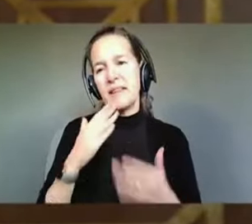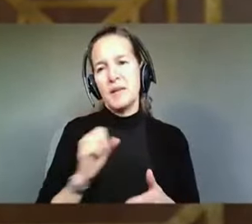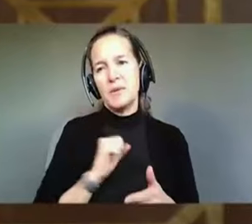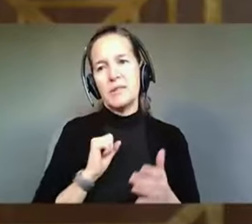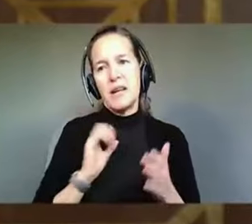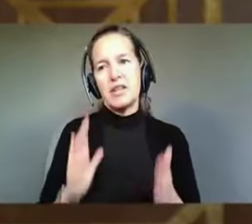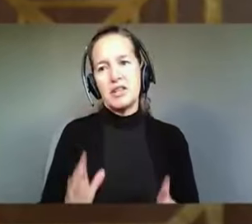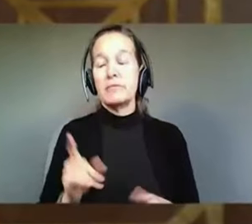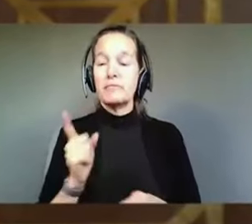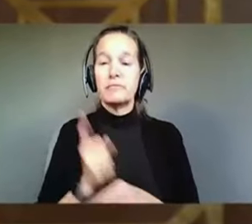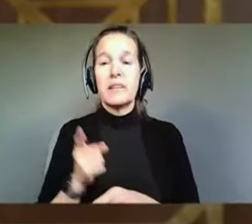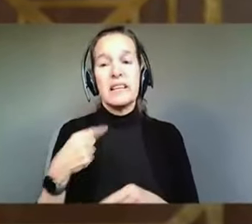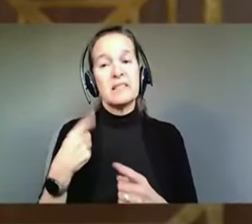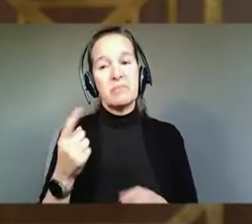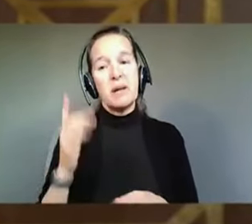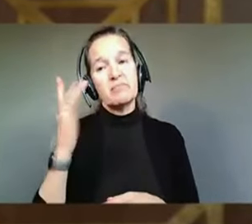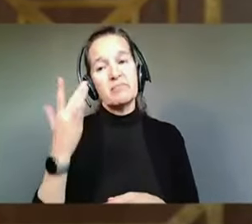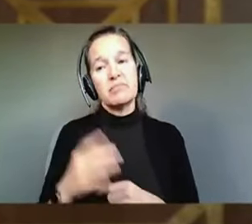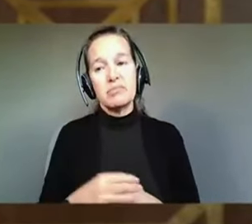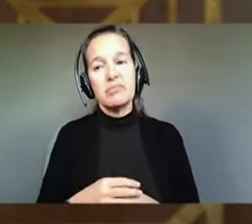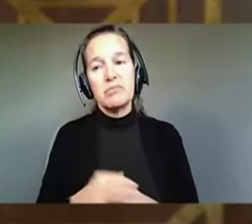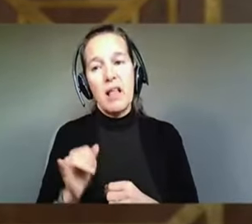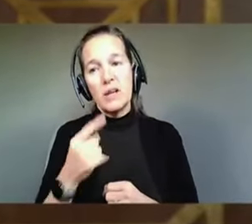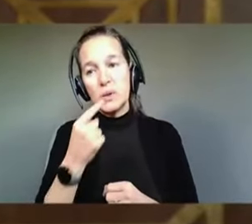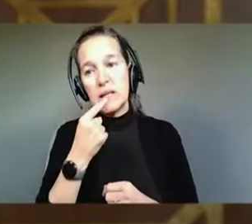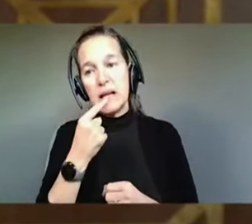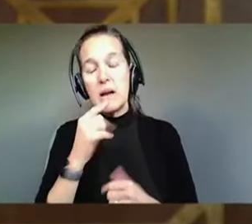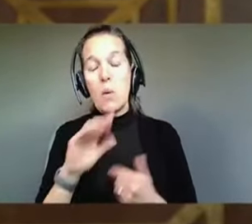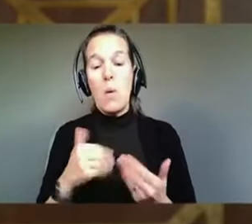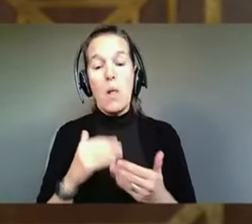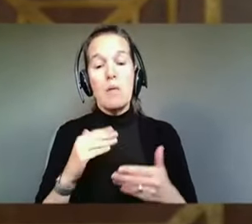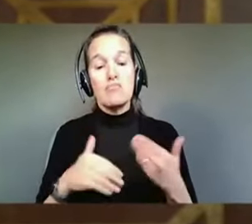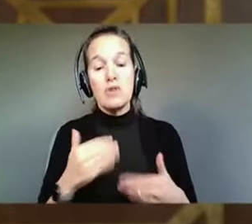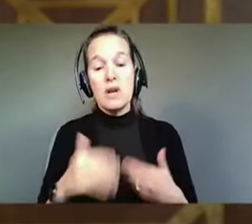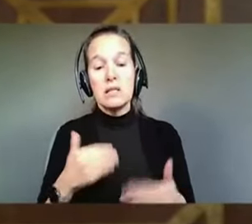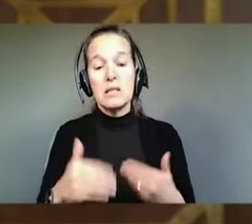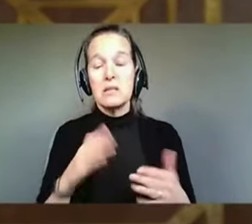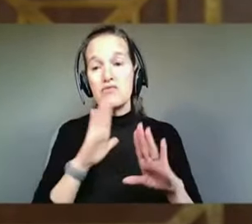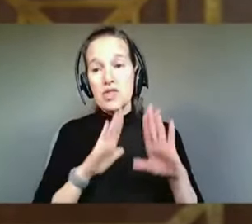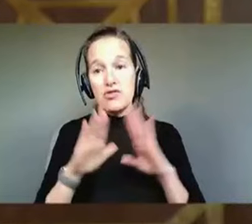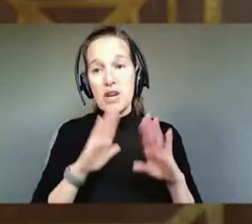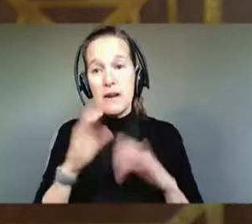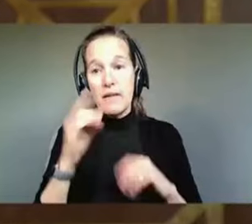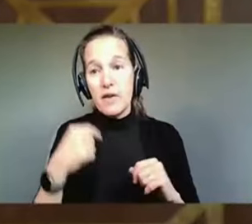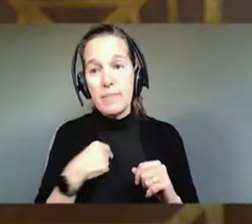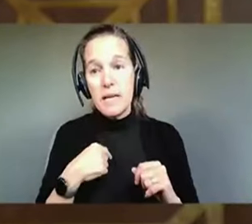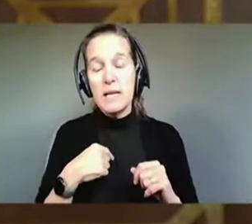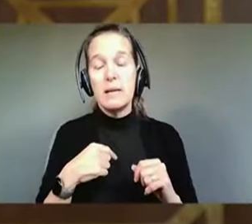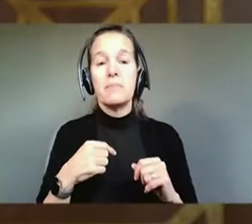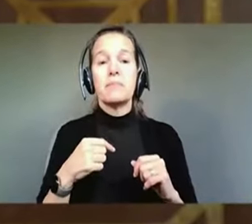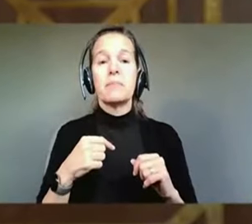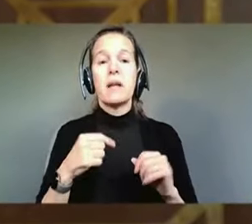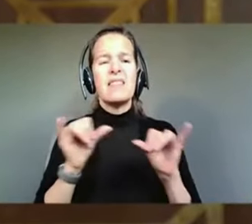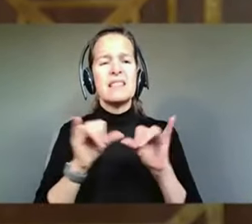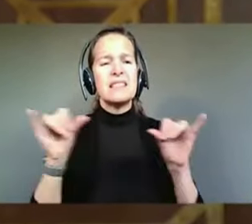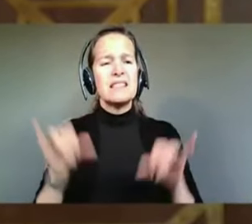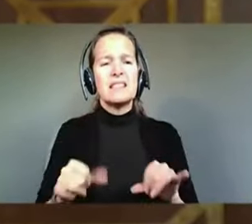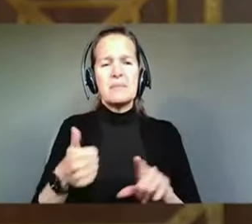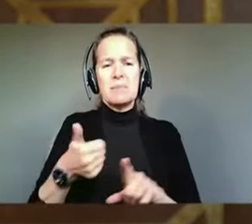ordeal, like you said. The whole process has been very frustrating. The system is very difficult to